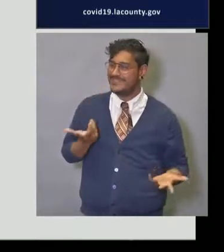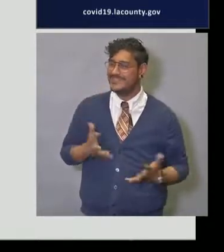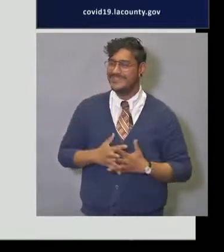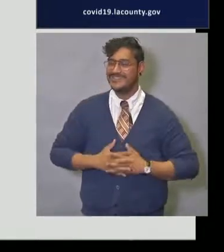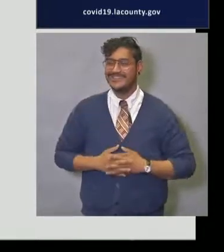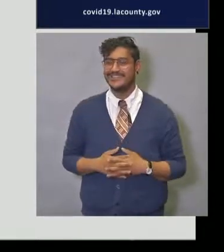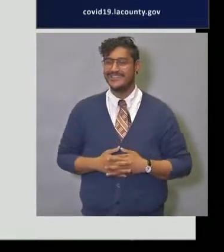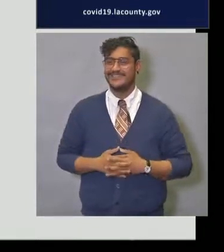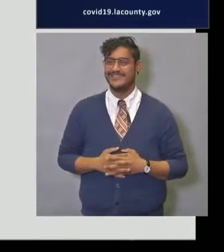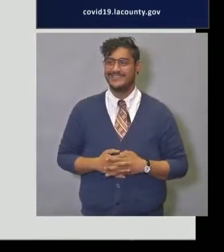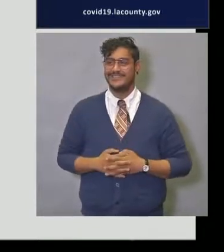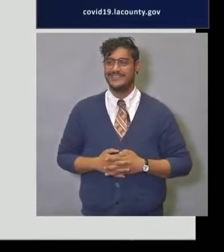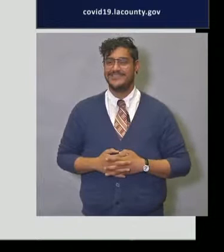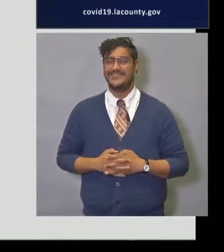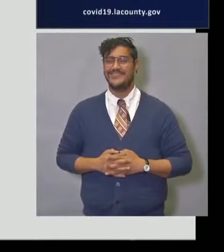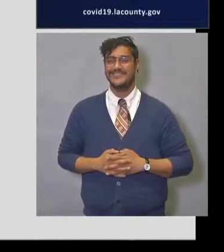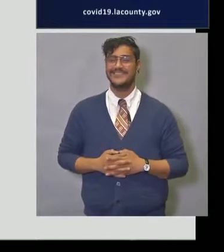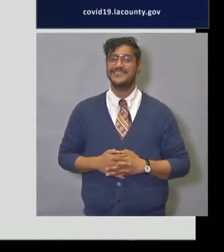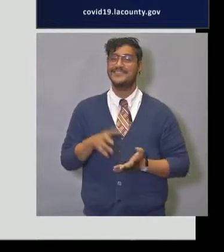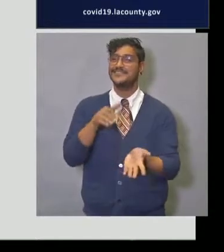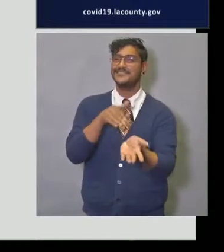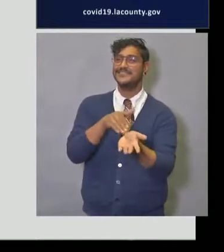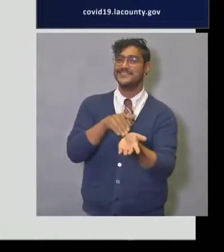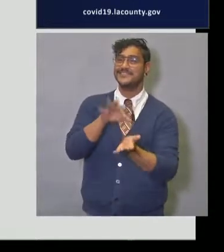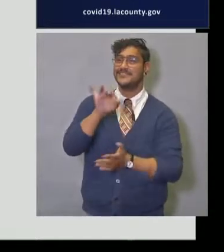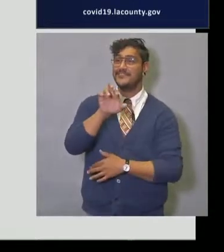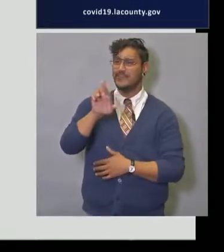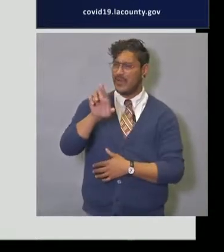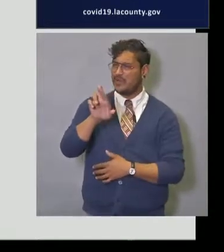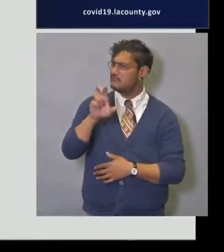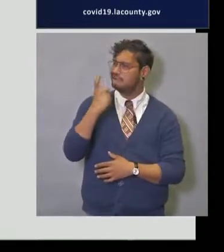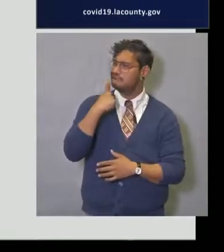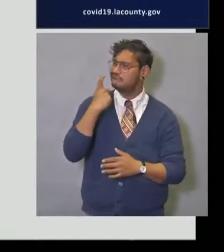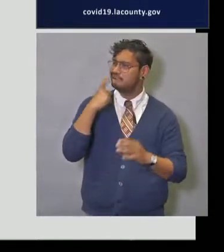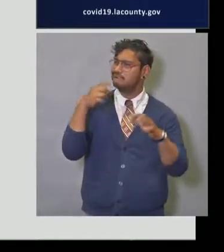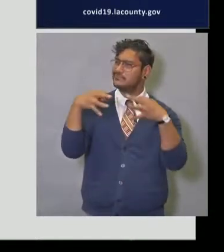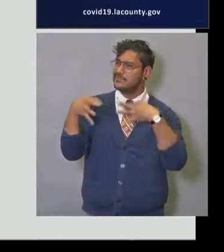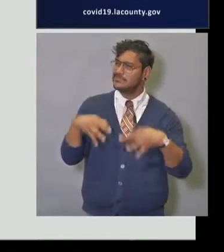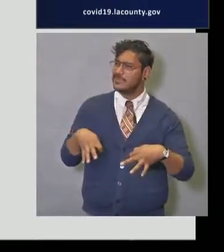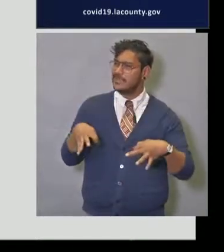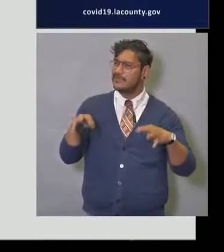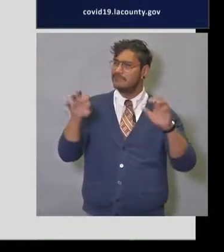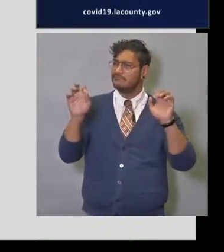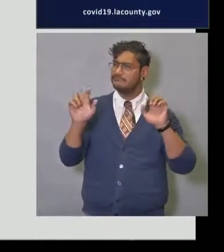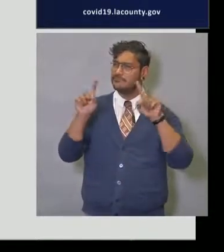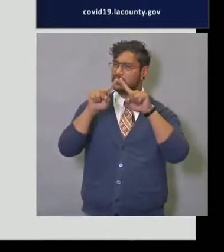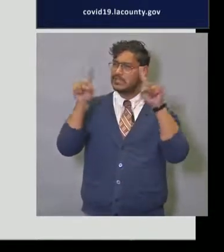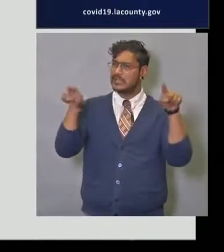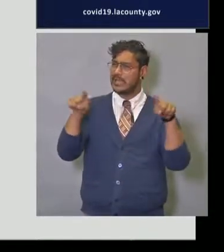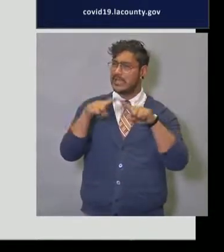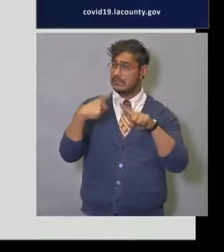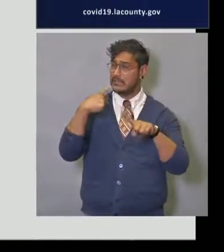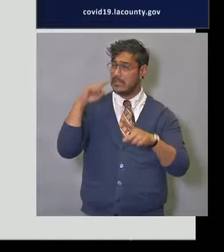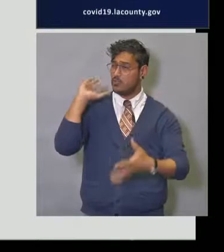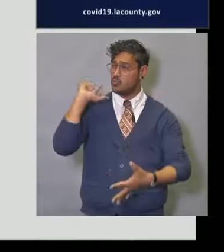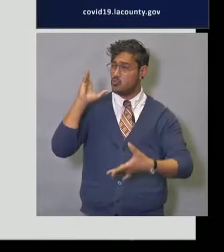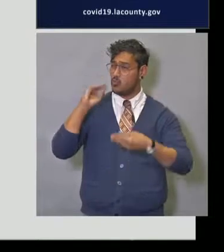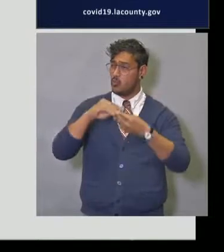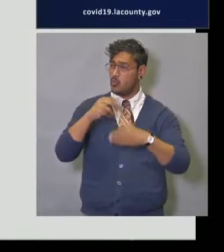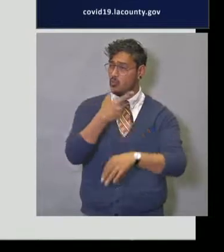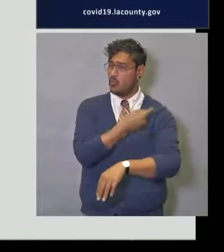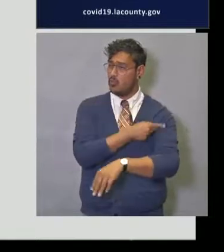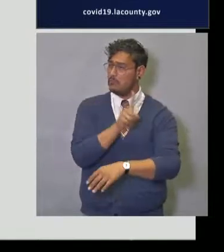today. Dr. Ferrer, you had mentioned in your slide about the total vaccines administered. It's